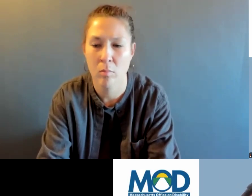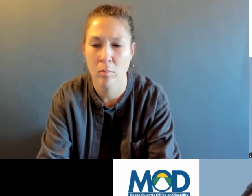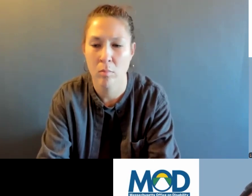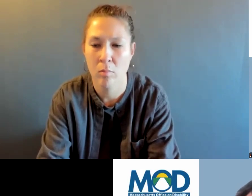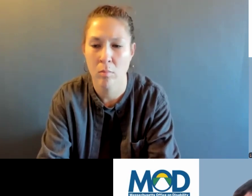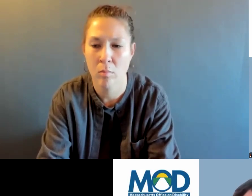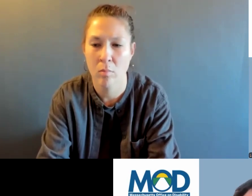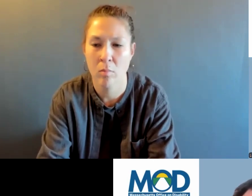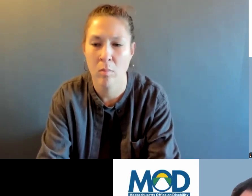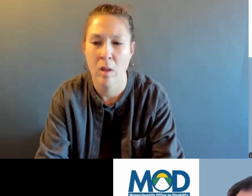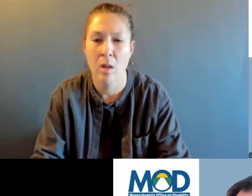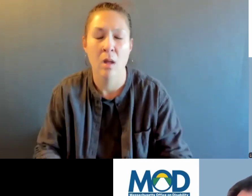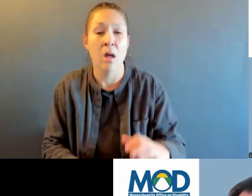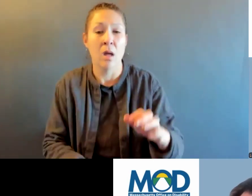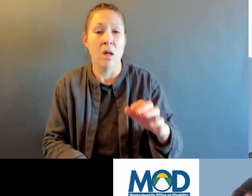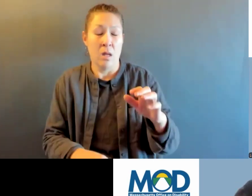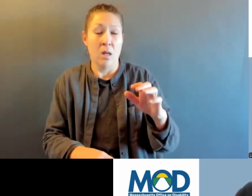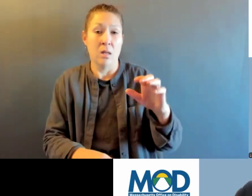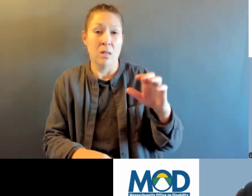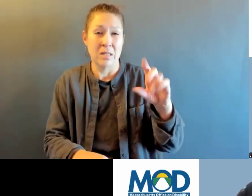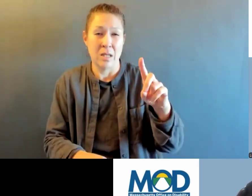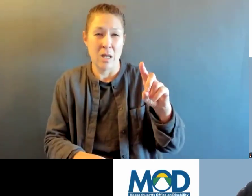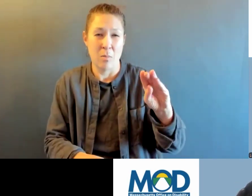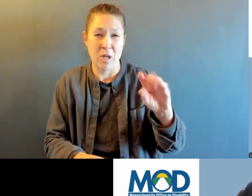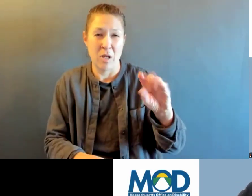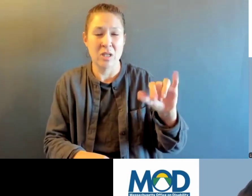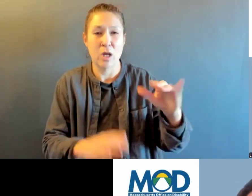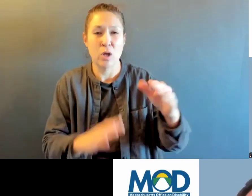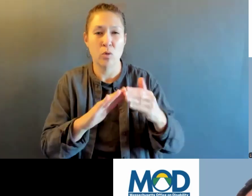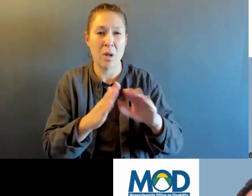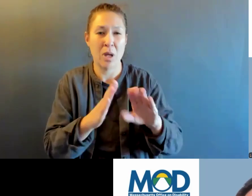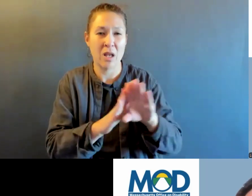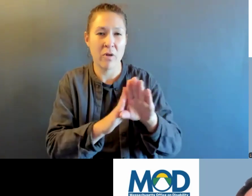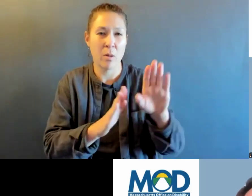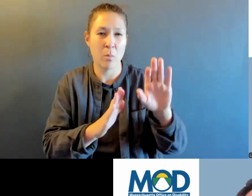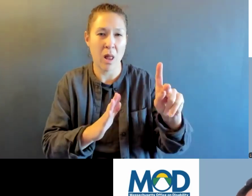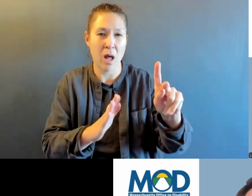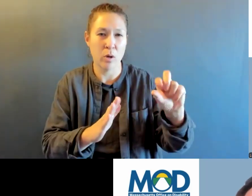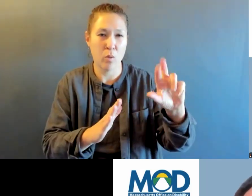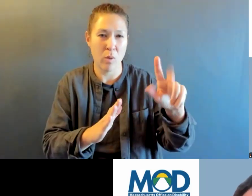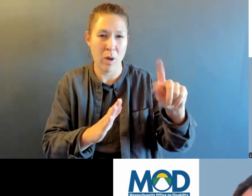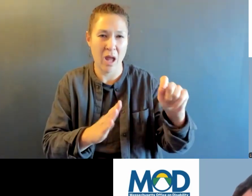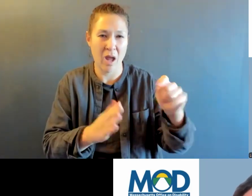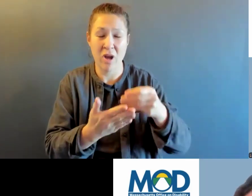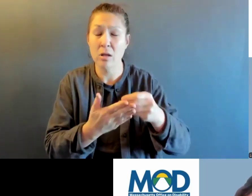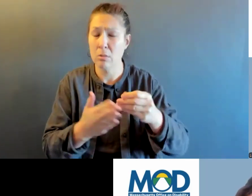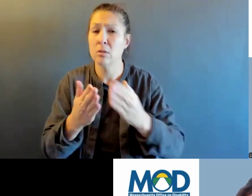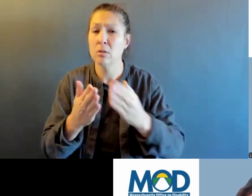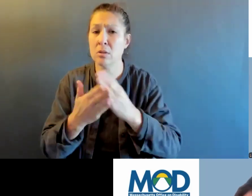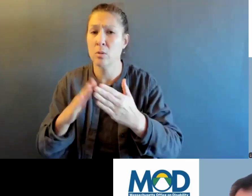sometimes communities get those automatically depending on their demographics and makeup. Some of communities can apply for CDBG